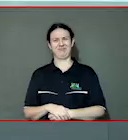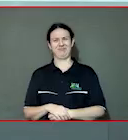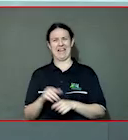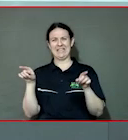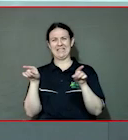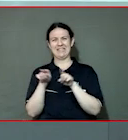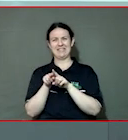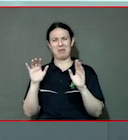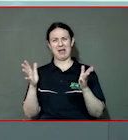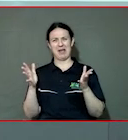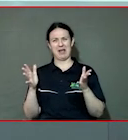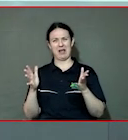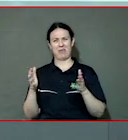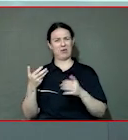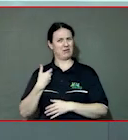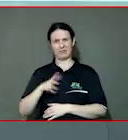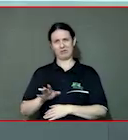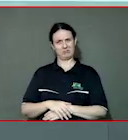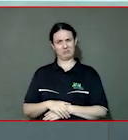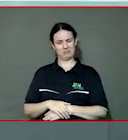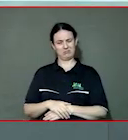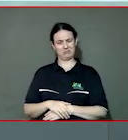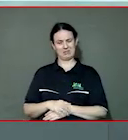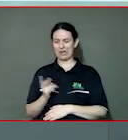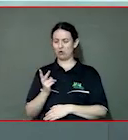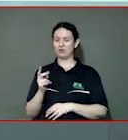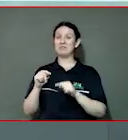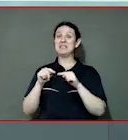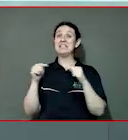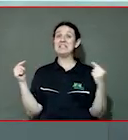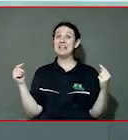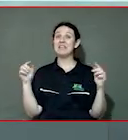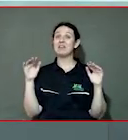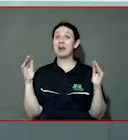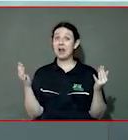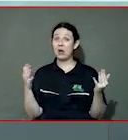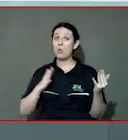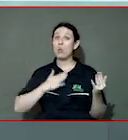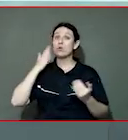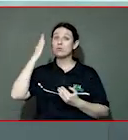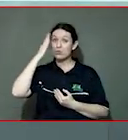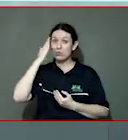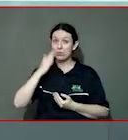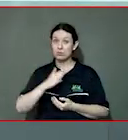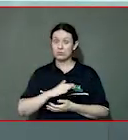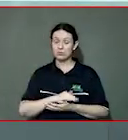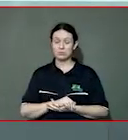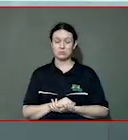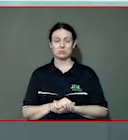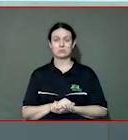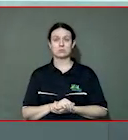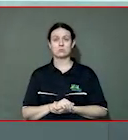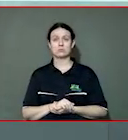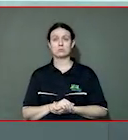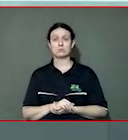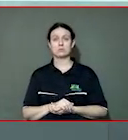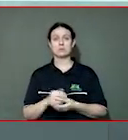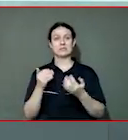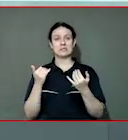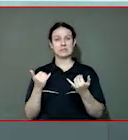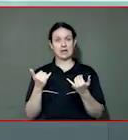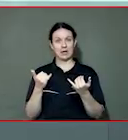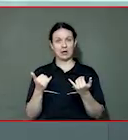to know that. I want to know what is different between them. Okay, now boys and girls, it's